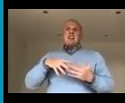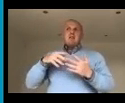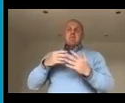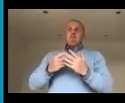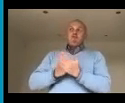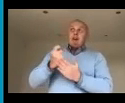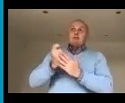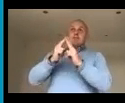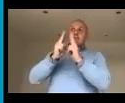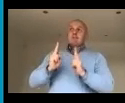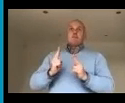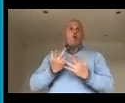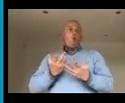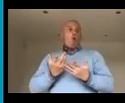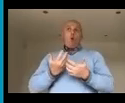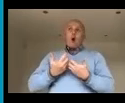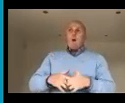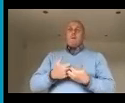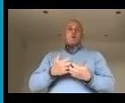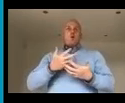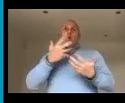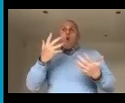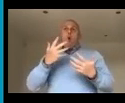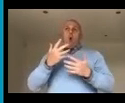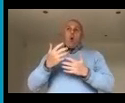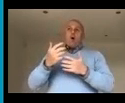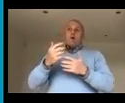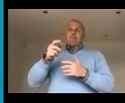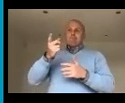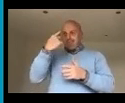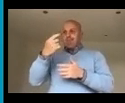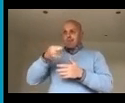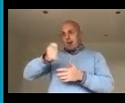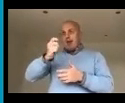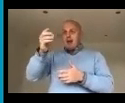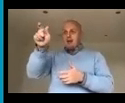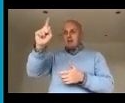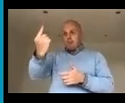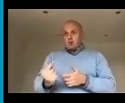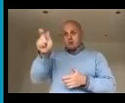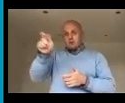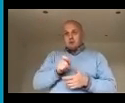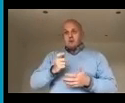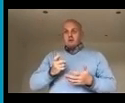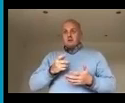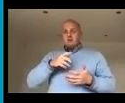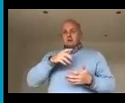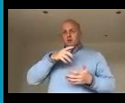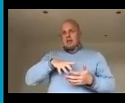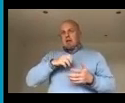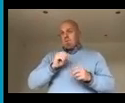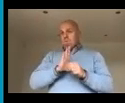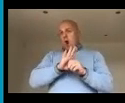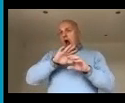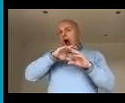some equipment. So you can set out what your project is. You need to say how much it will cost. Funders want